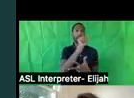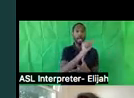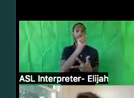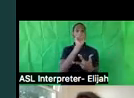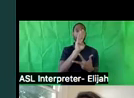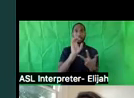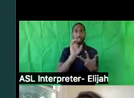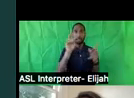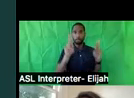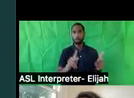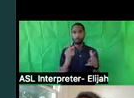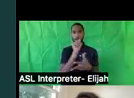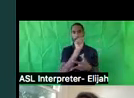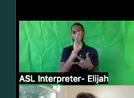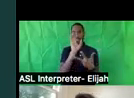if needed.